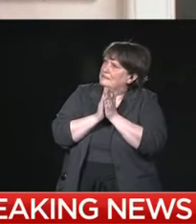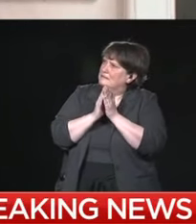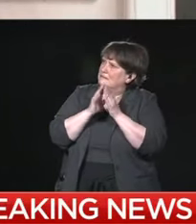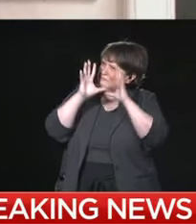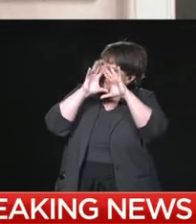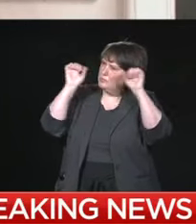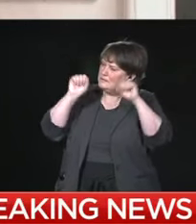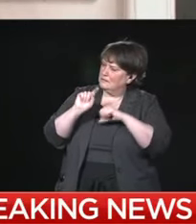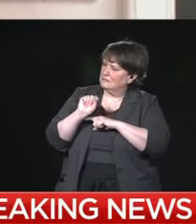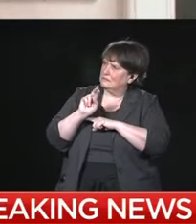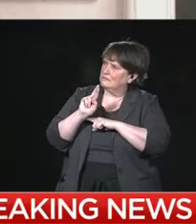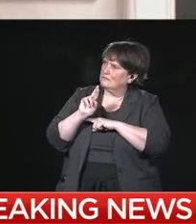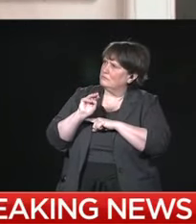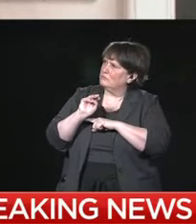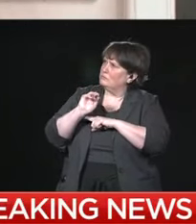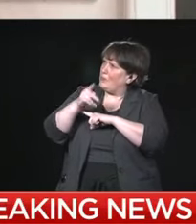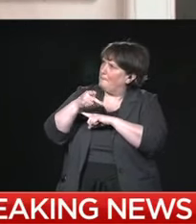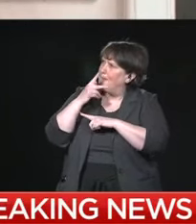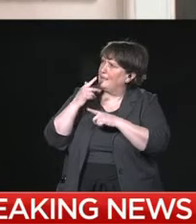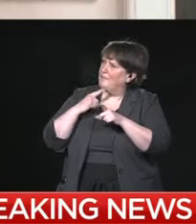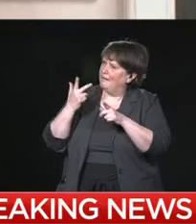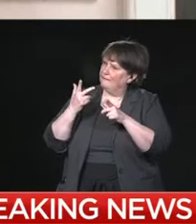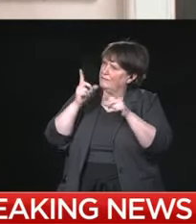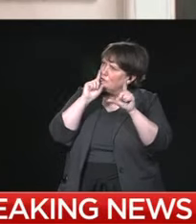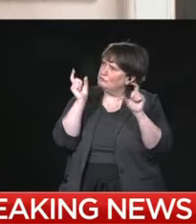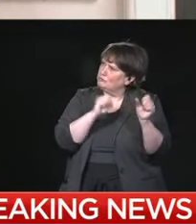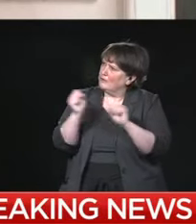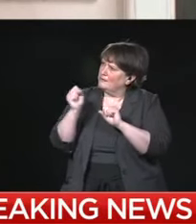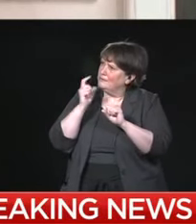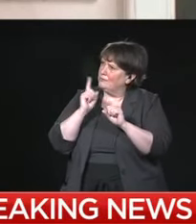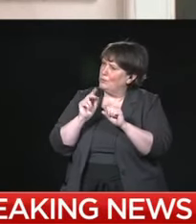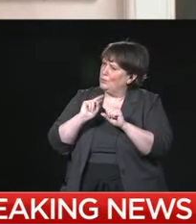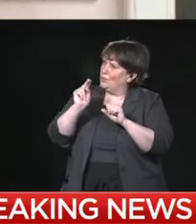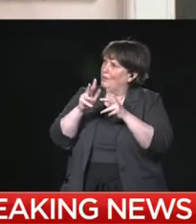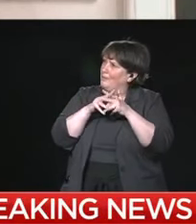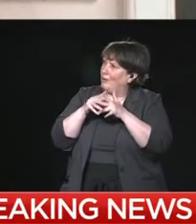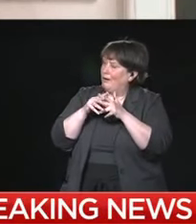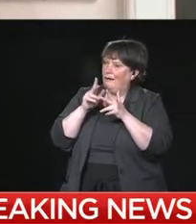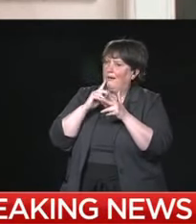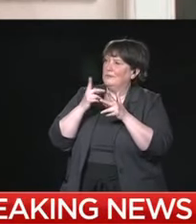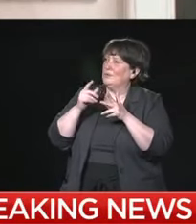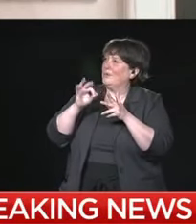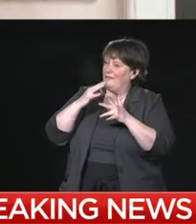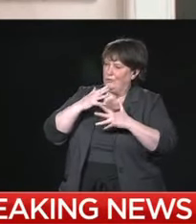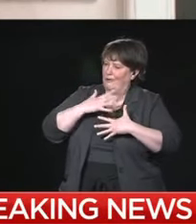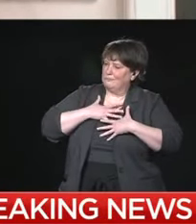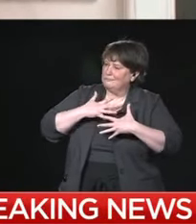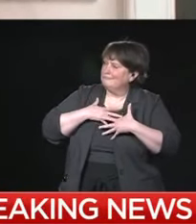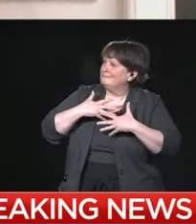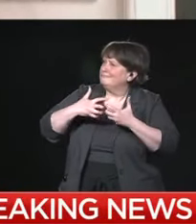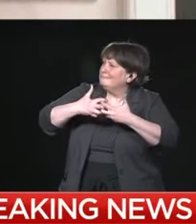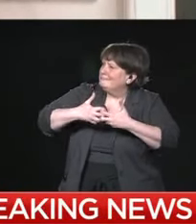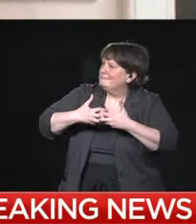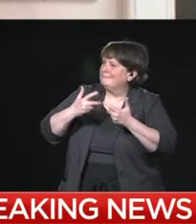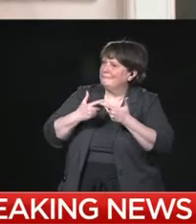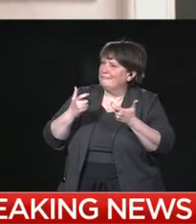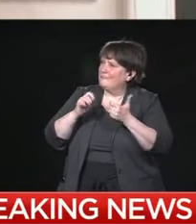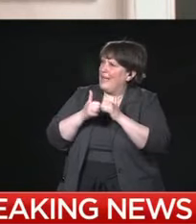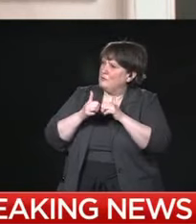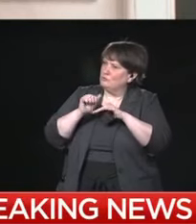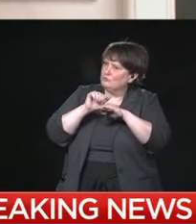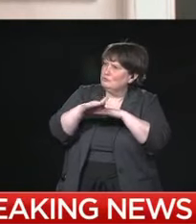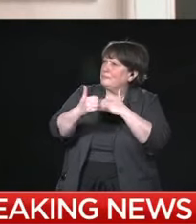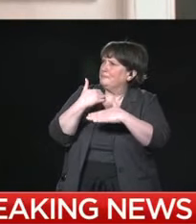to come up with a common North American strategy so you can quickly ship ventilators and other personal protective equipment across the continent